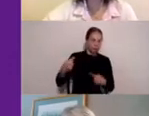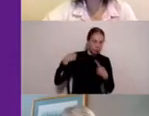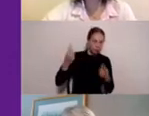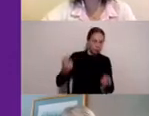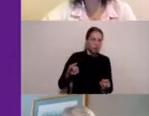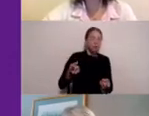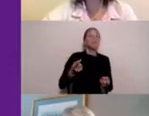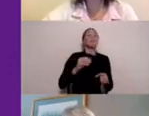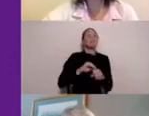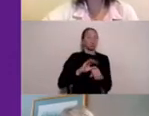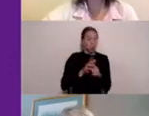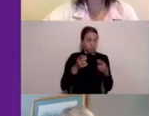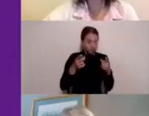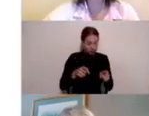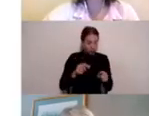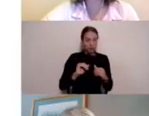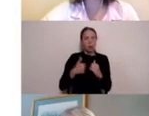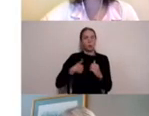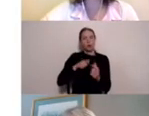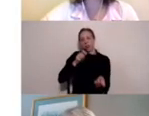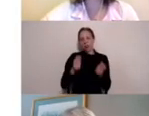response to COVID. Next slide.